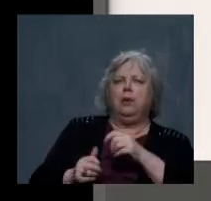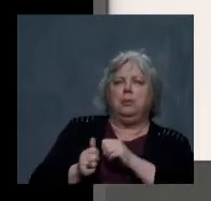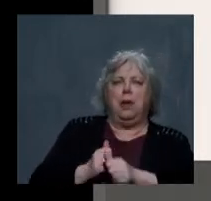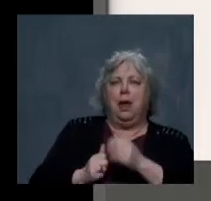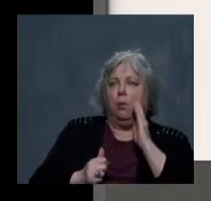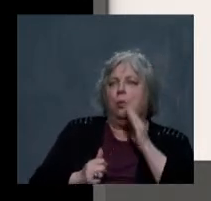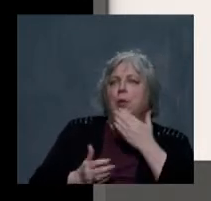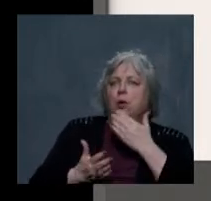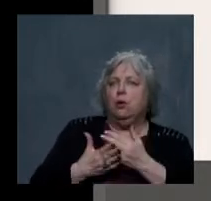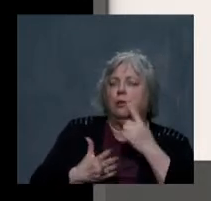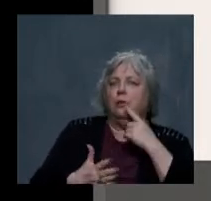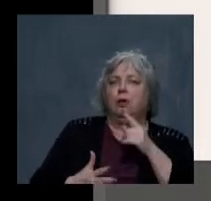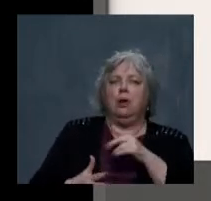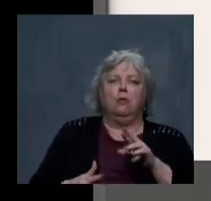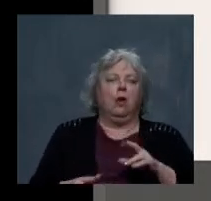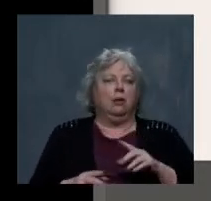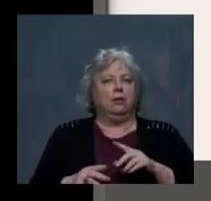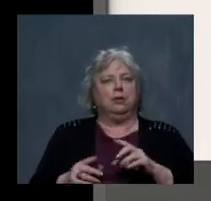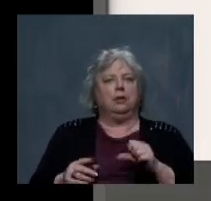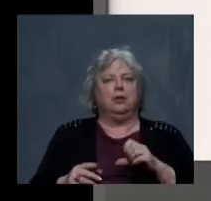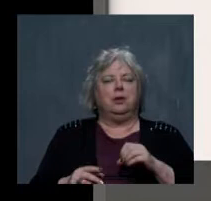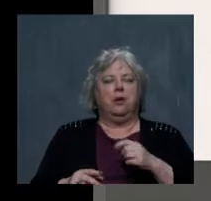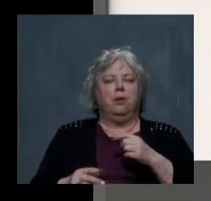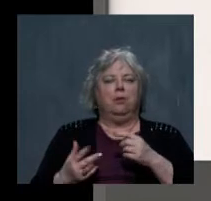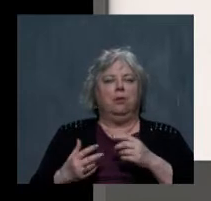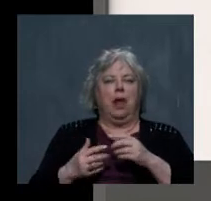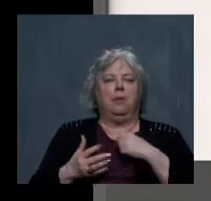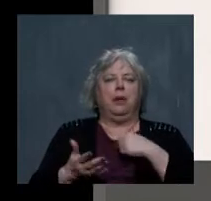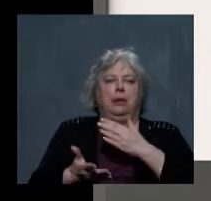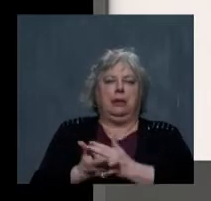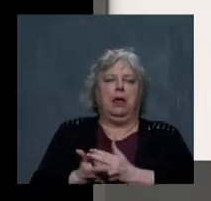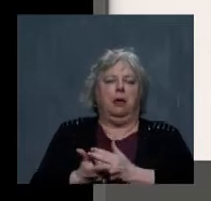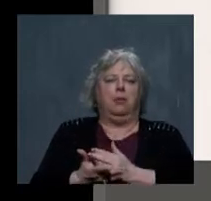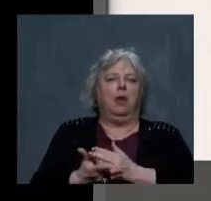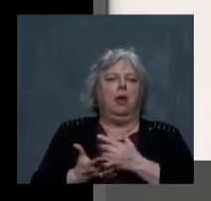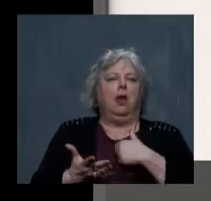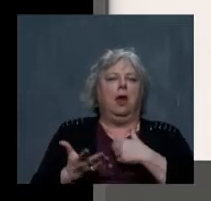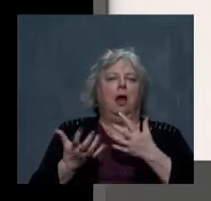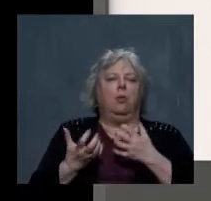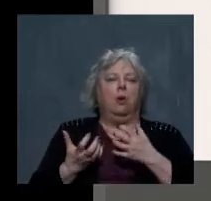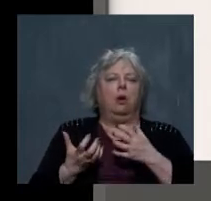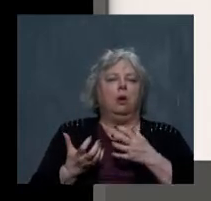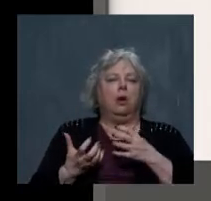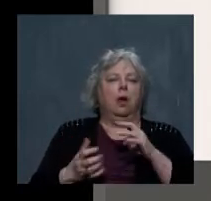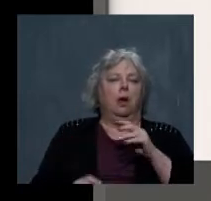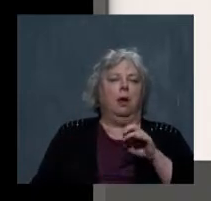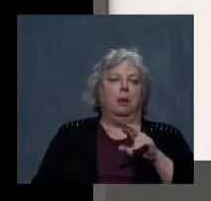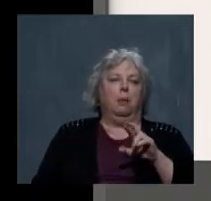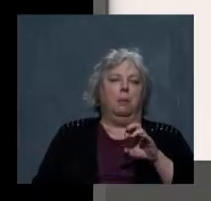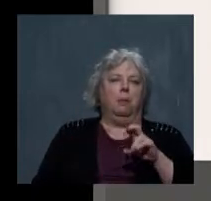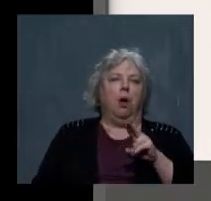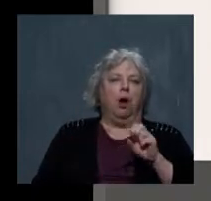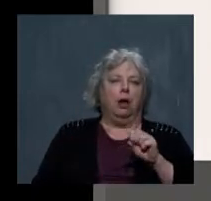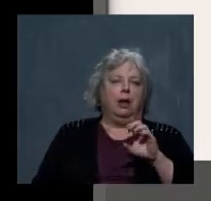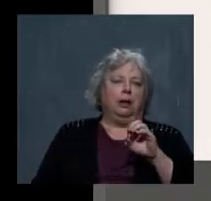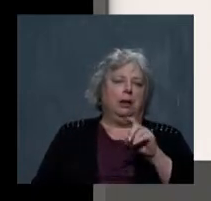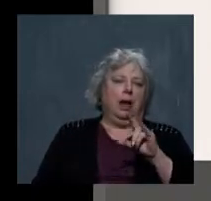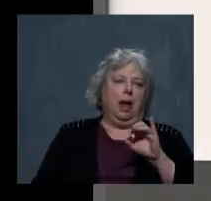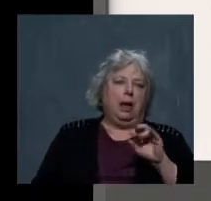Little Rock. So I'm gonna stop for just a second. I want Marcus Elliott to come forward.